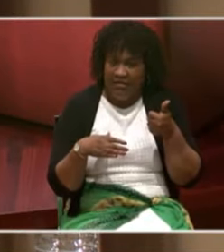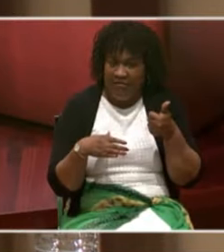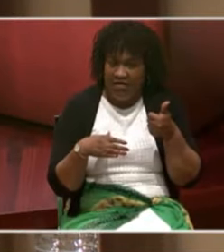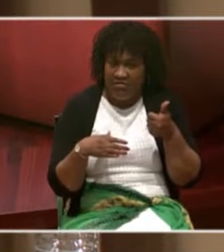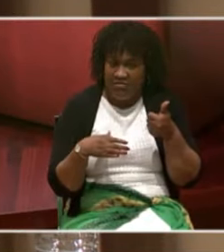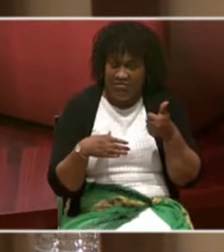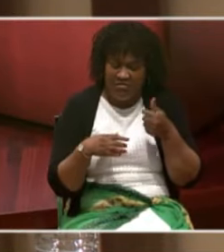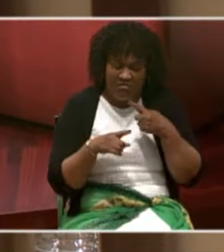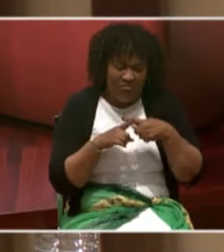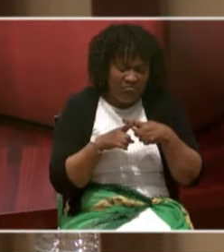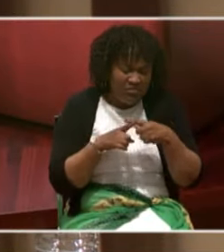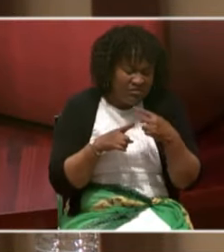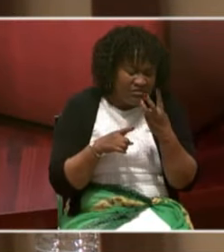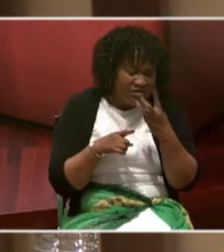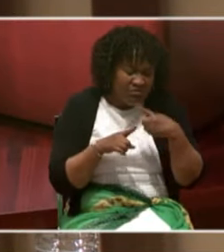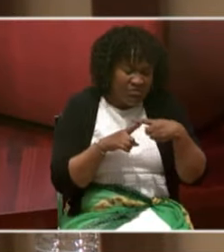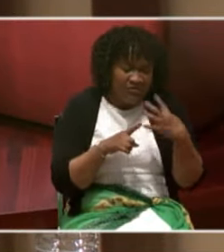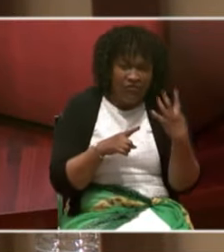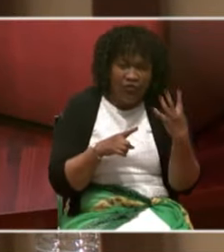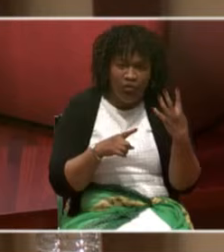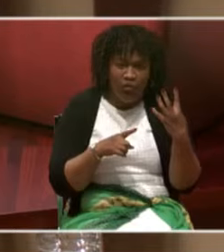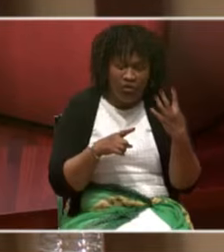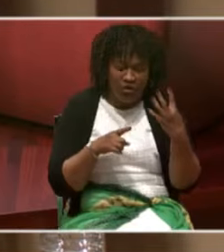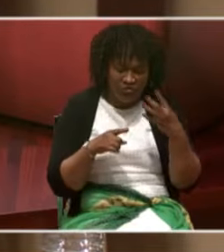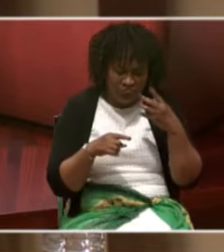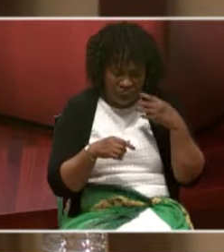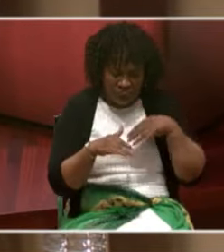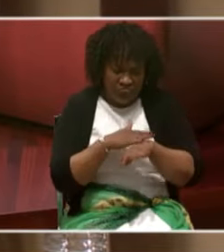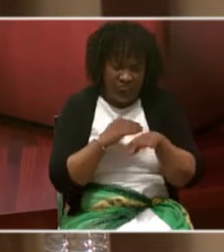another part of this speech, I talked about